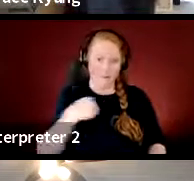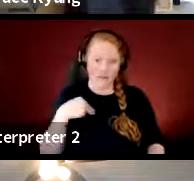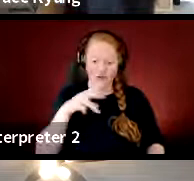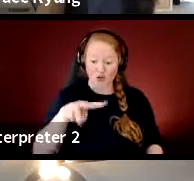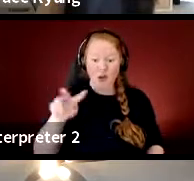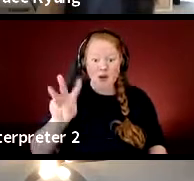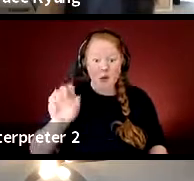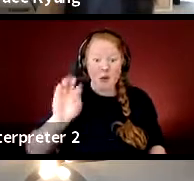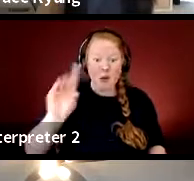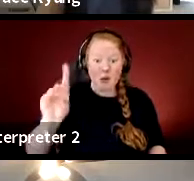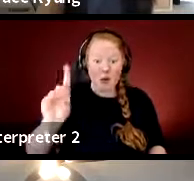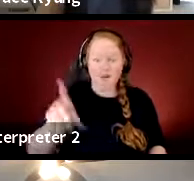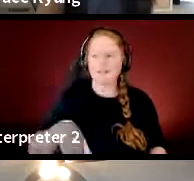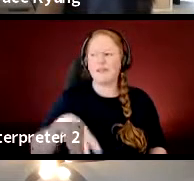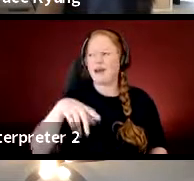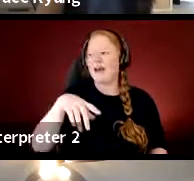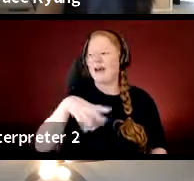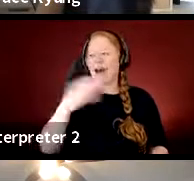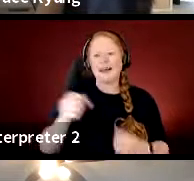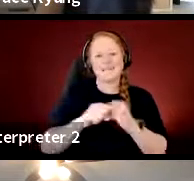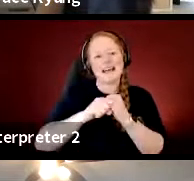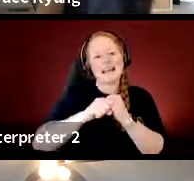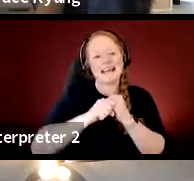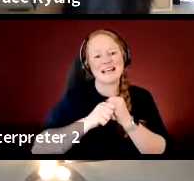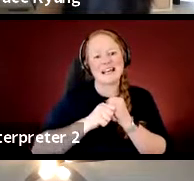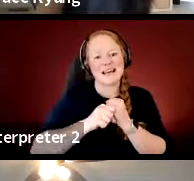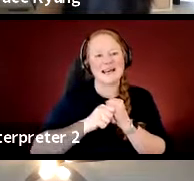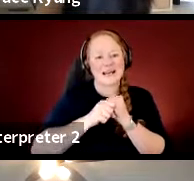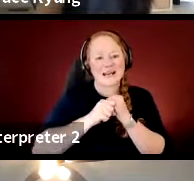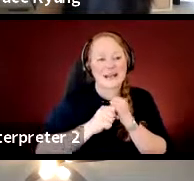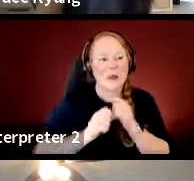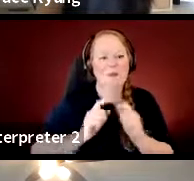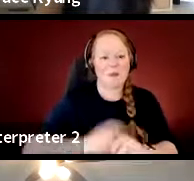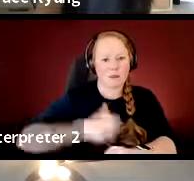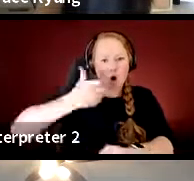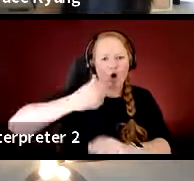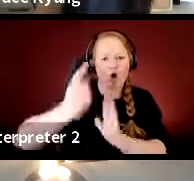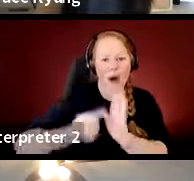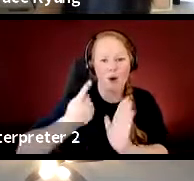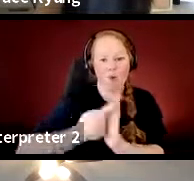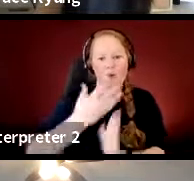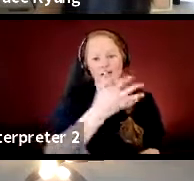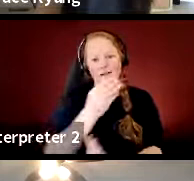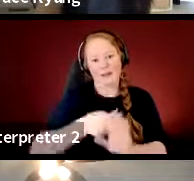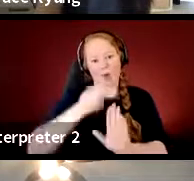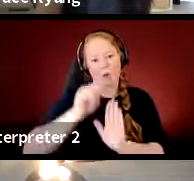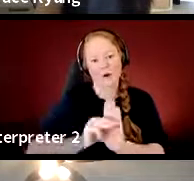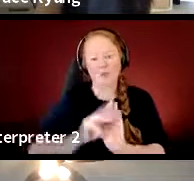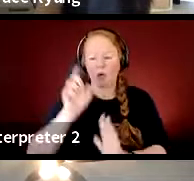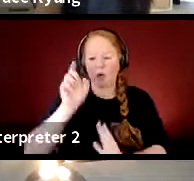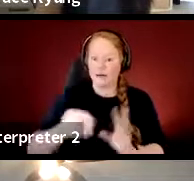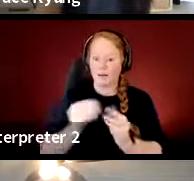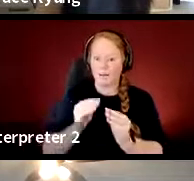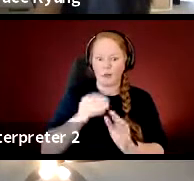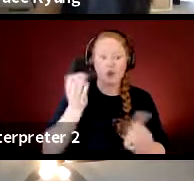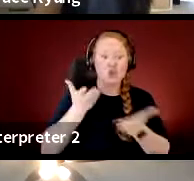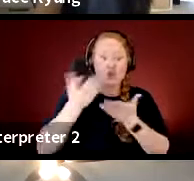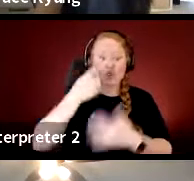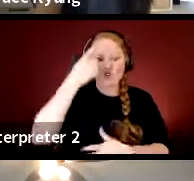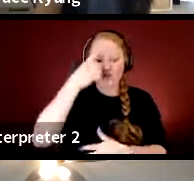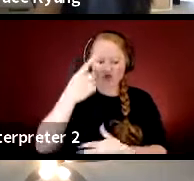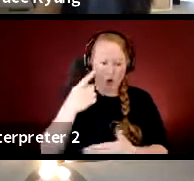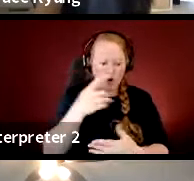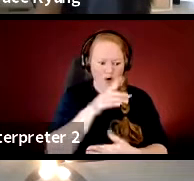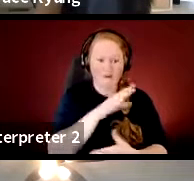extend these hours and programs. We need accessible mental services due to the violence and trauma faced